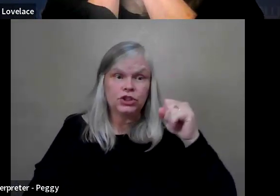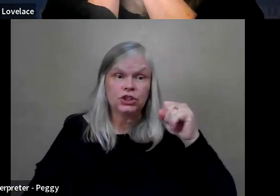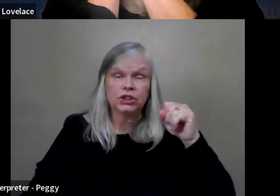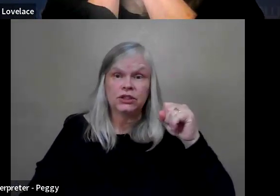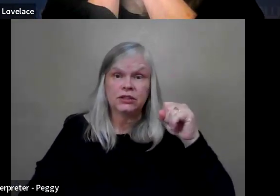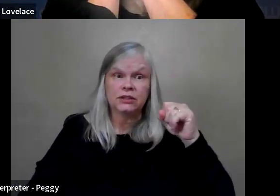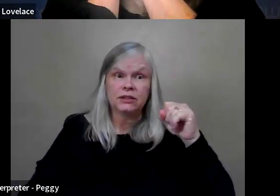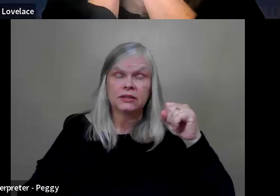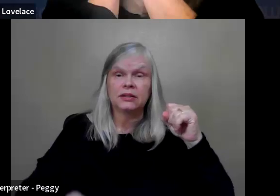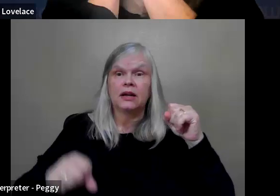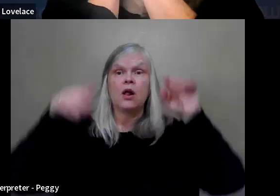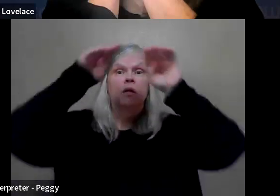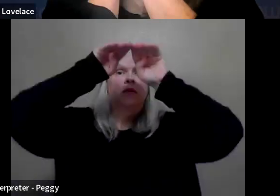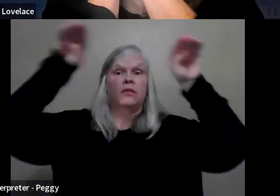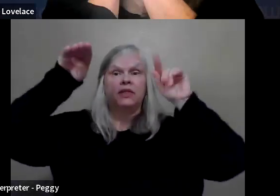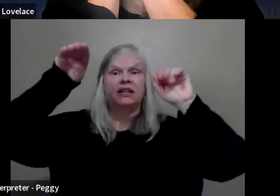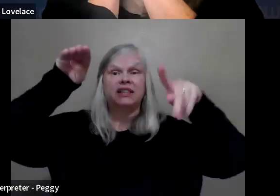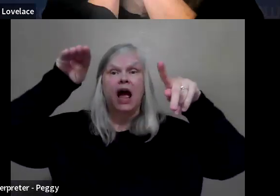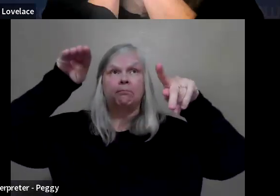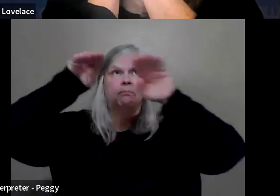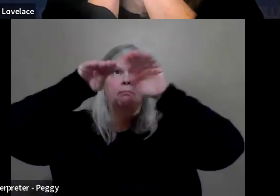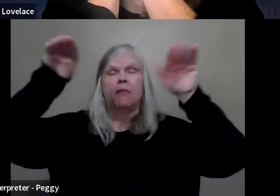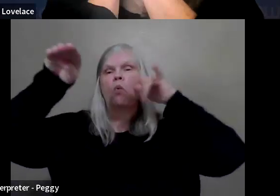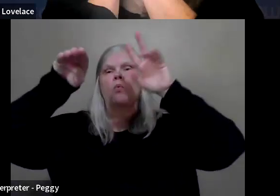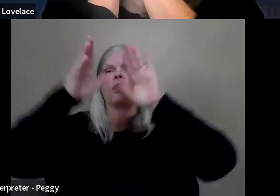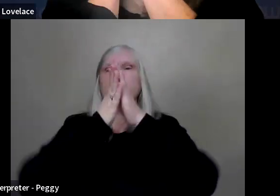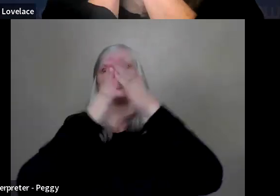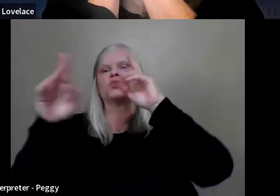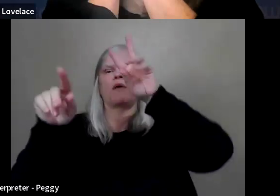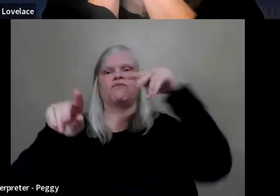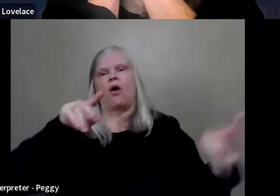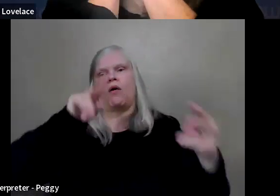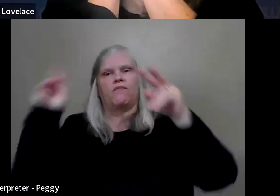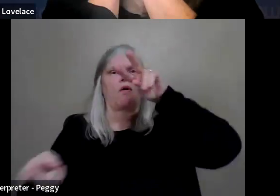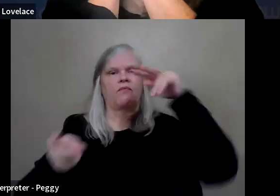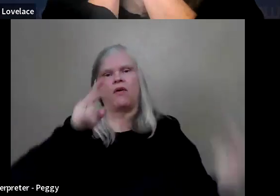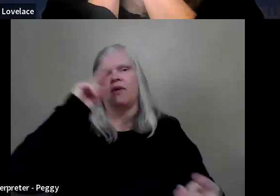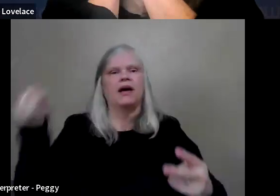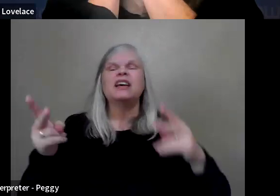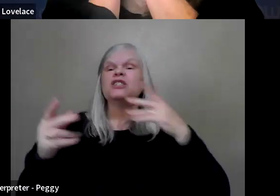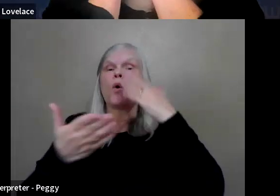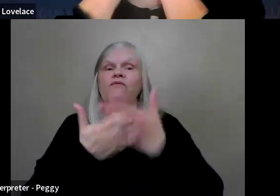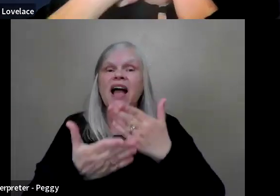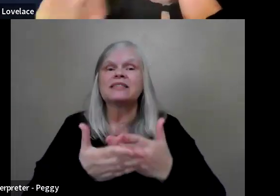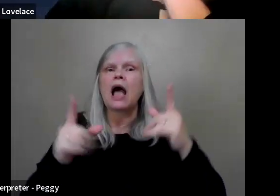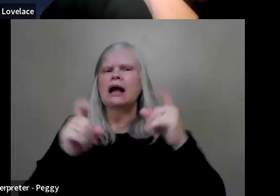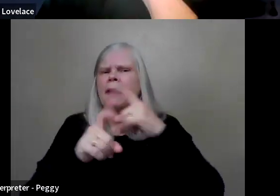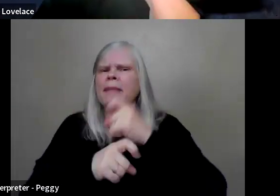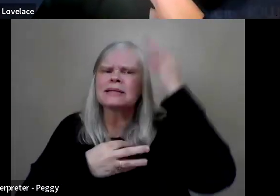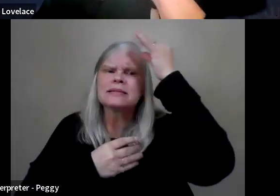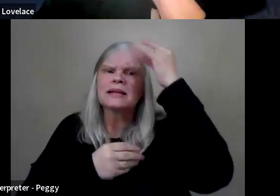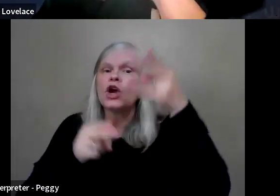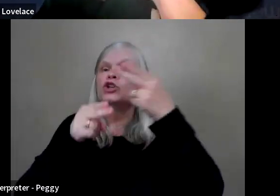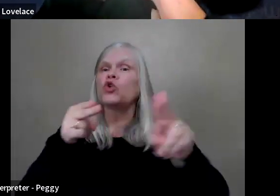books on the top shelves will be falling off more quickly. So those facts, complex thinking skills, short-term memories may